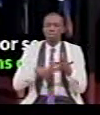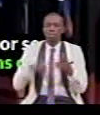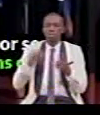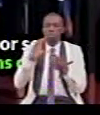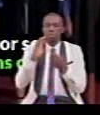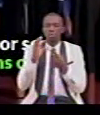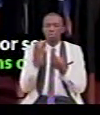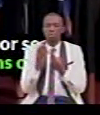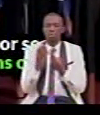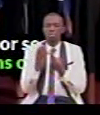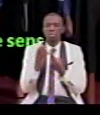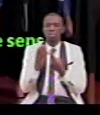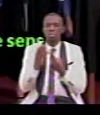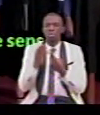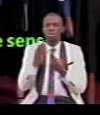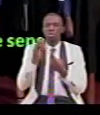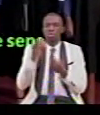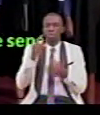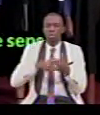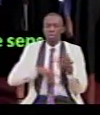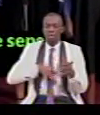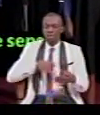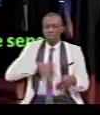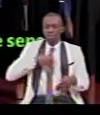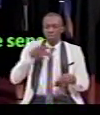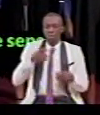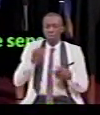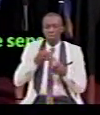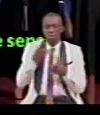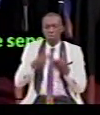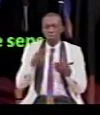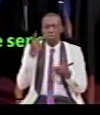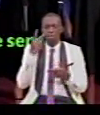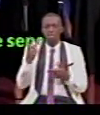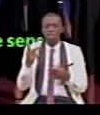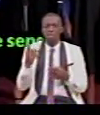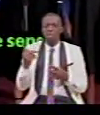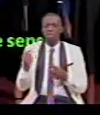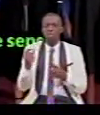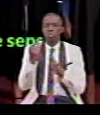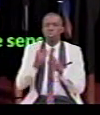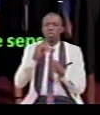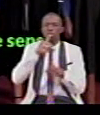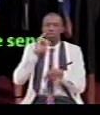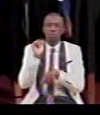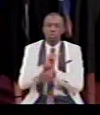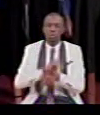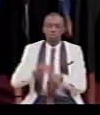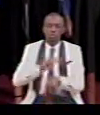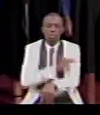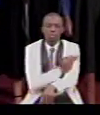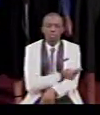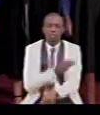I feel or see, the Lord is walking mightily in me.